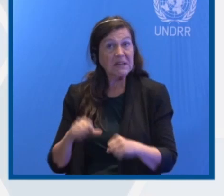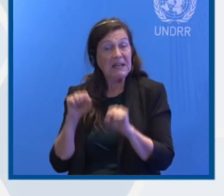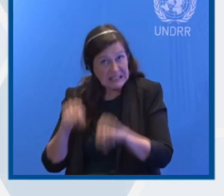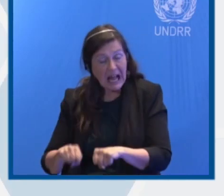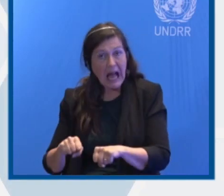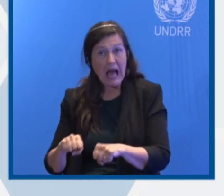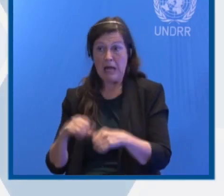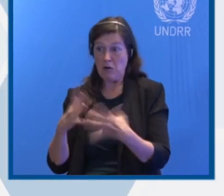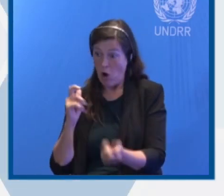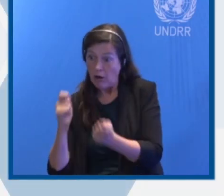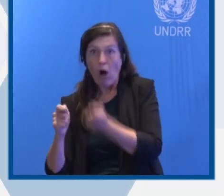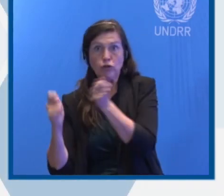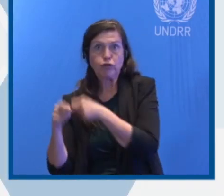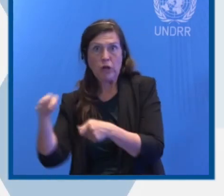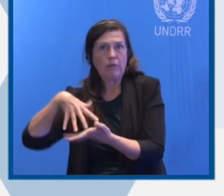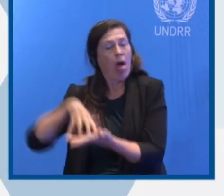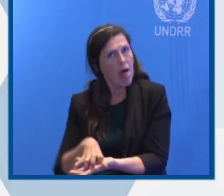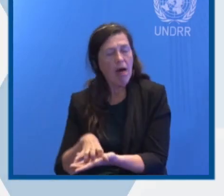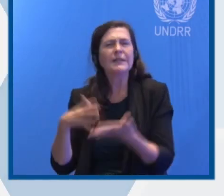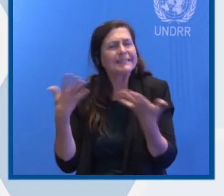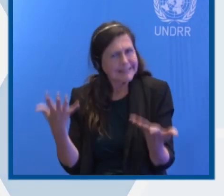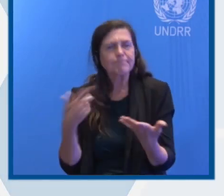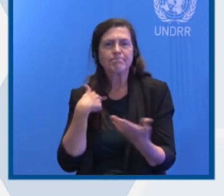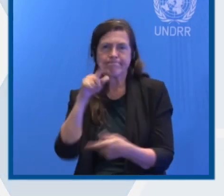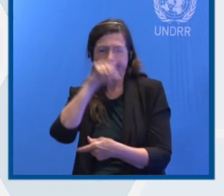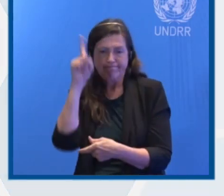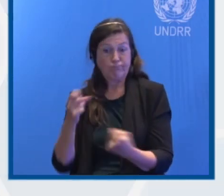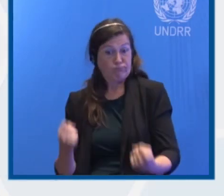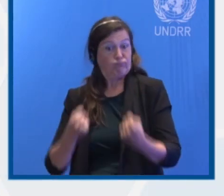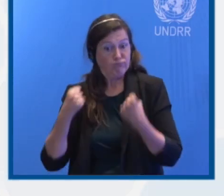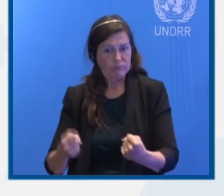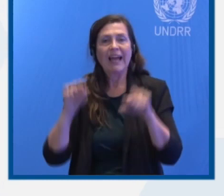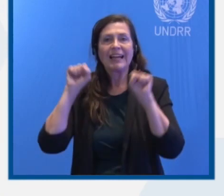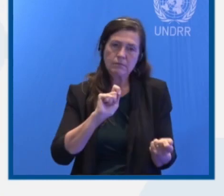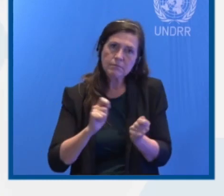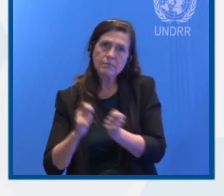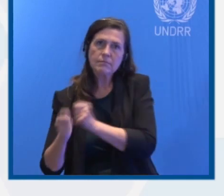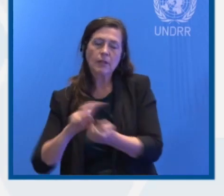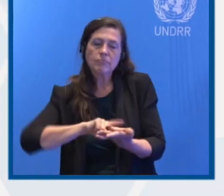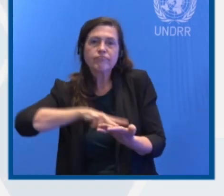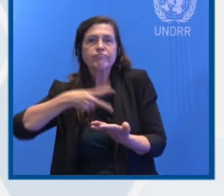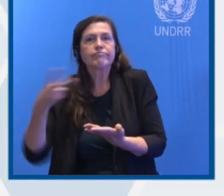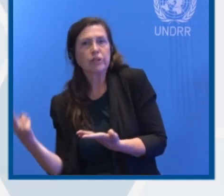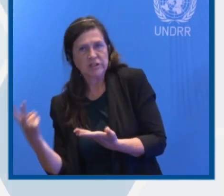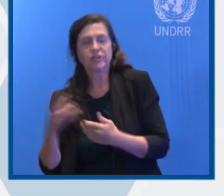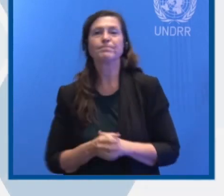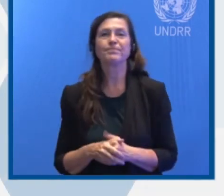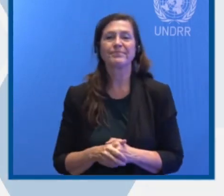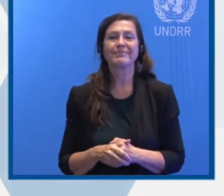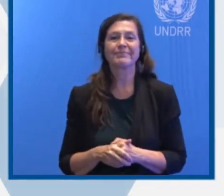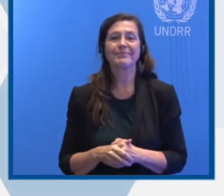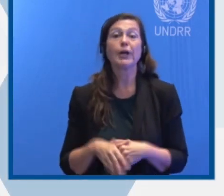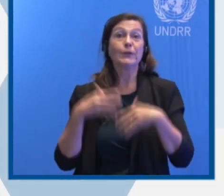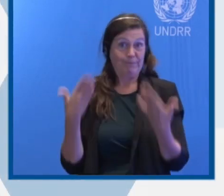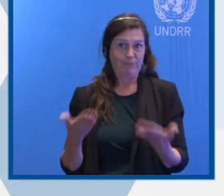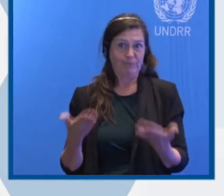rapid pace. So what are the opportunities that whole transition process provides? So with that, may I